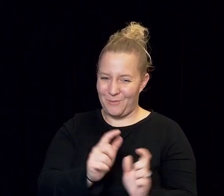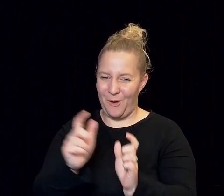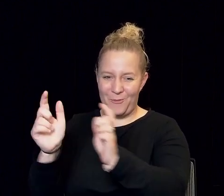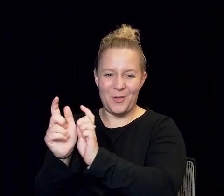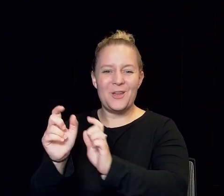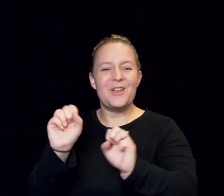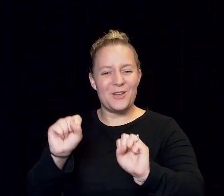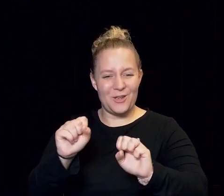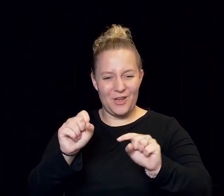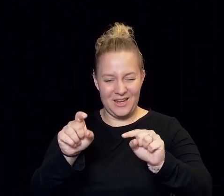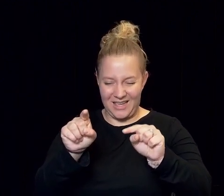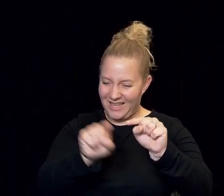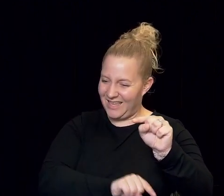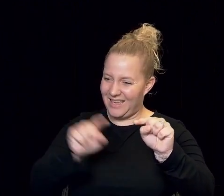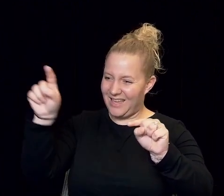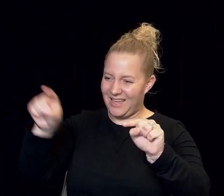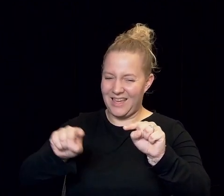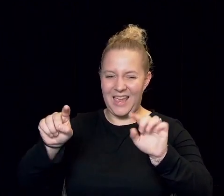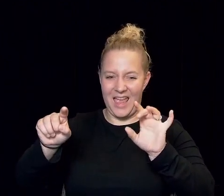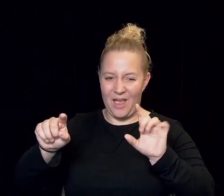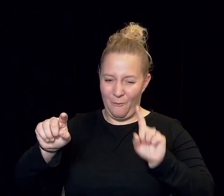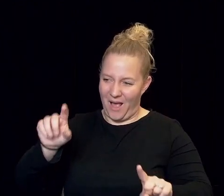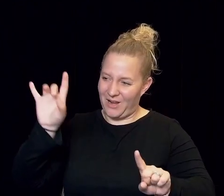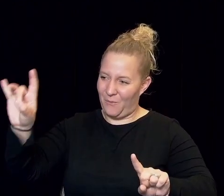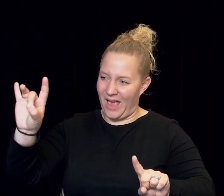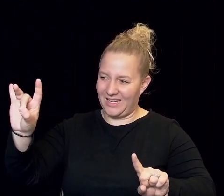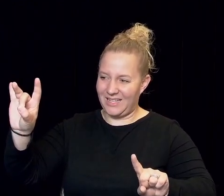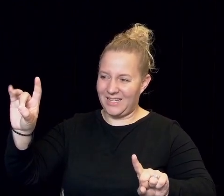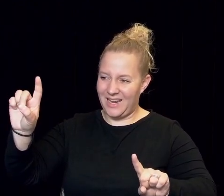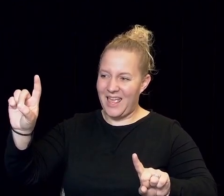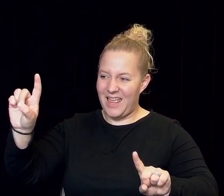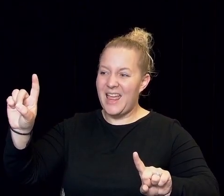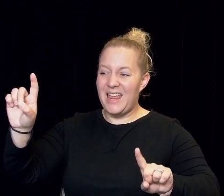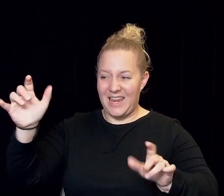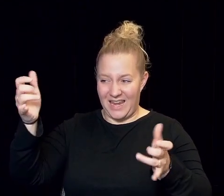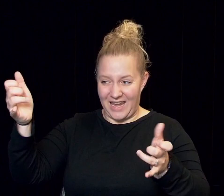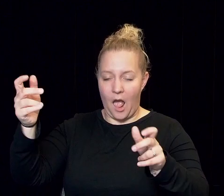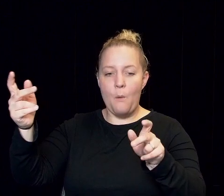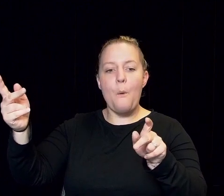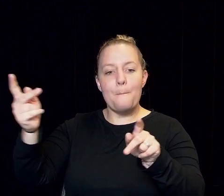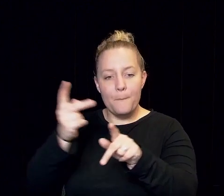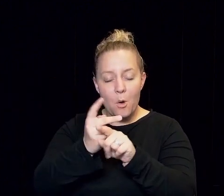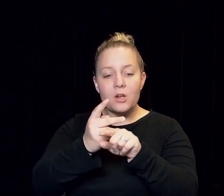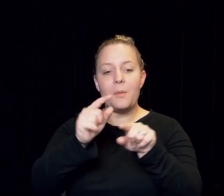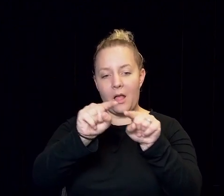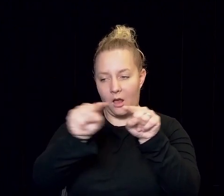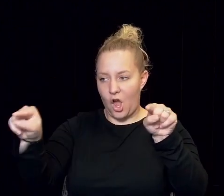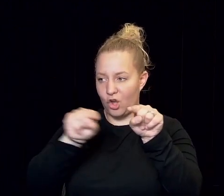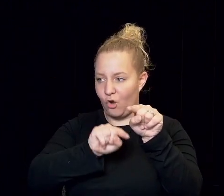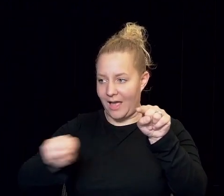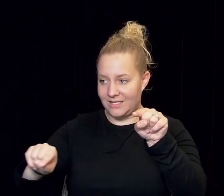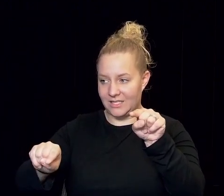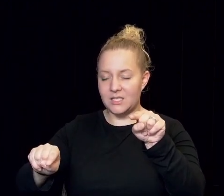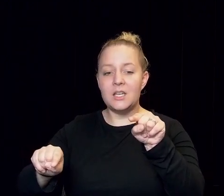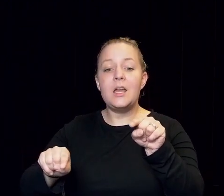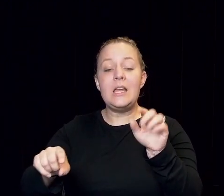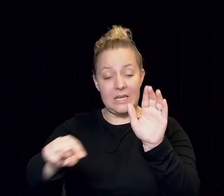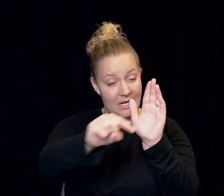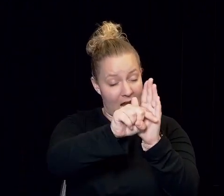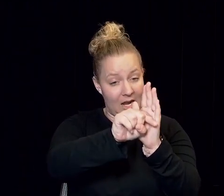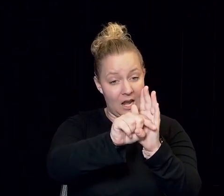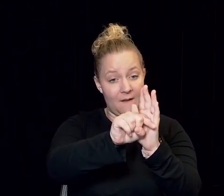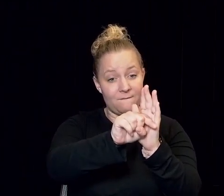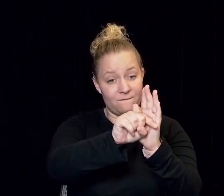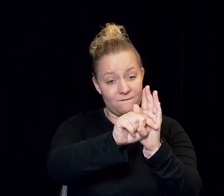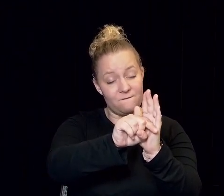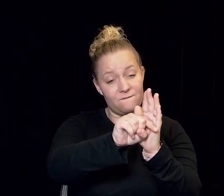line through it and put 1, divide by 8, put 1. So now we're just going to multiply straight across. So you got a negative fraction.